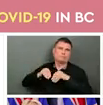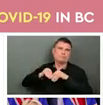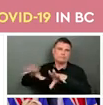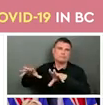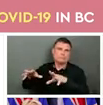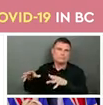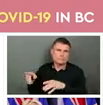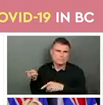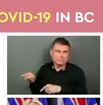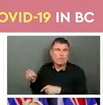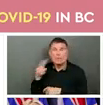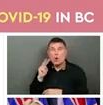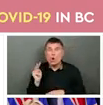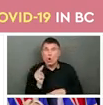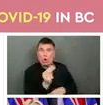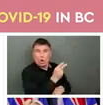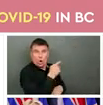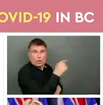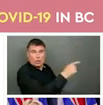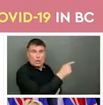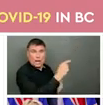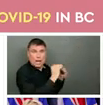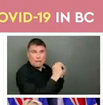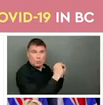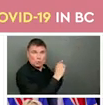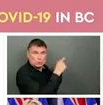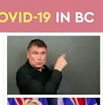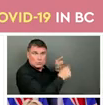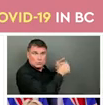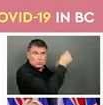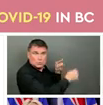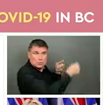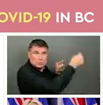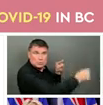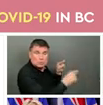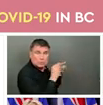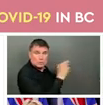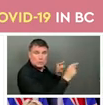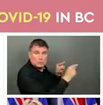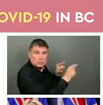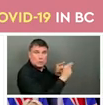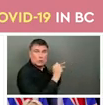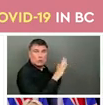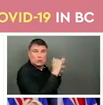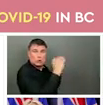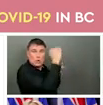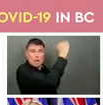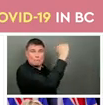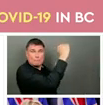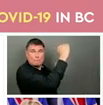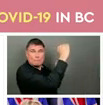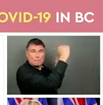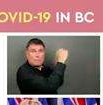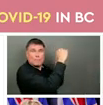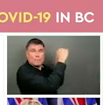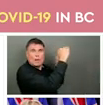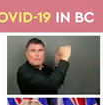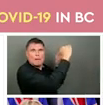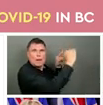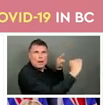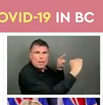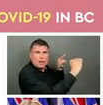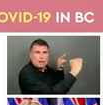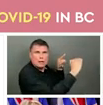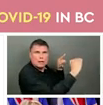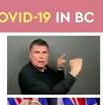side, not only has it decreased, but about the last time we presented, a little under a